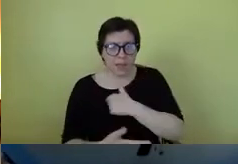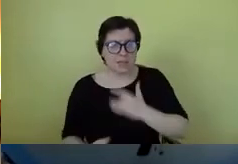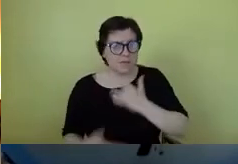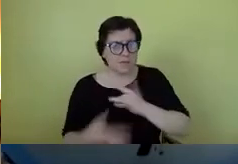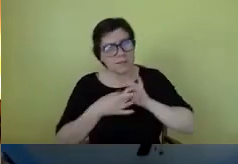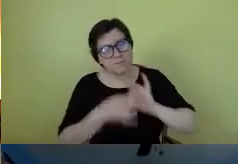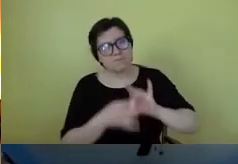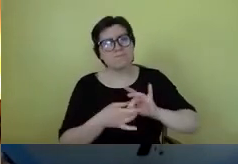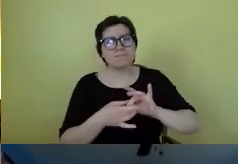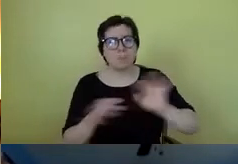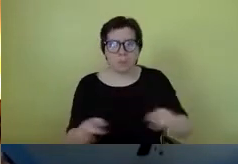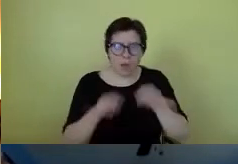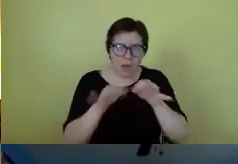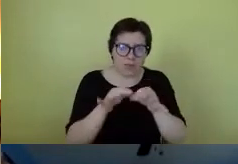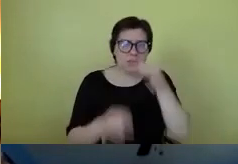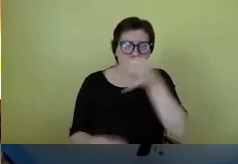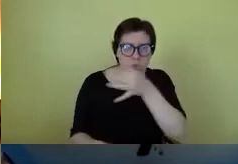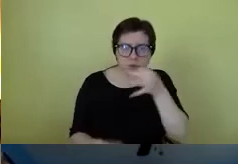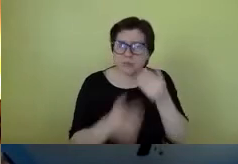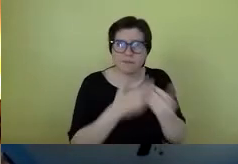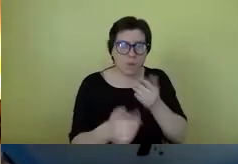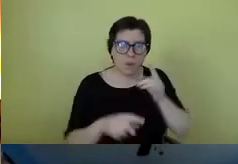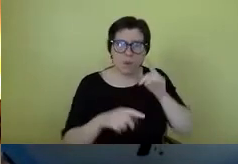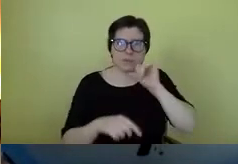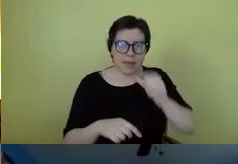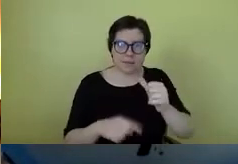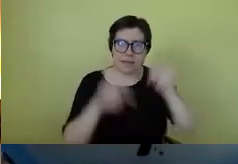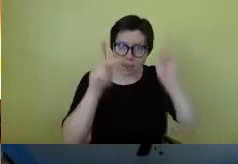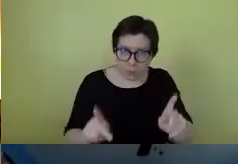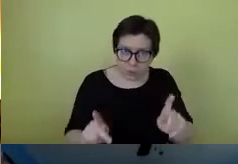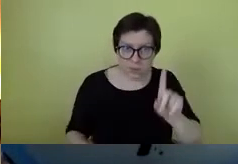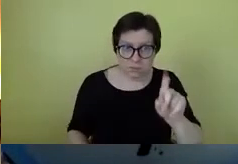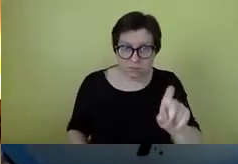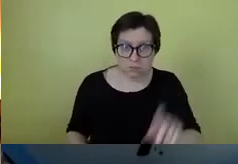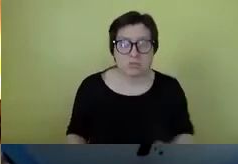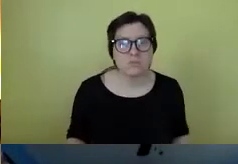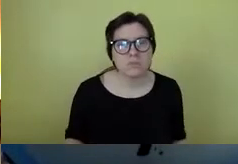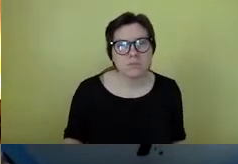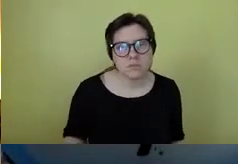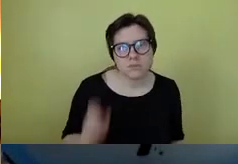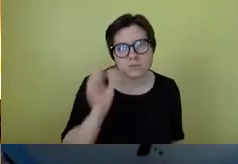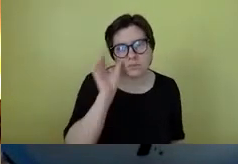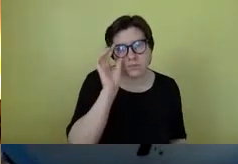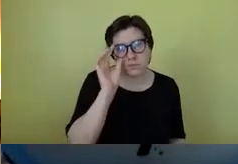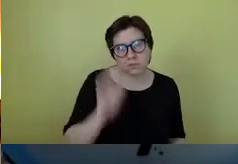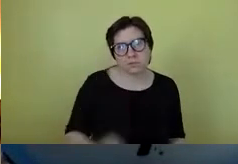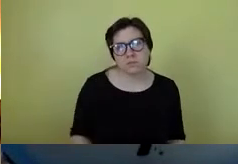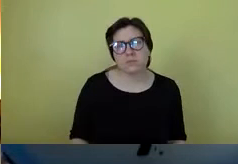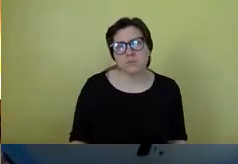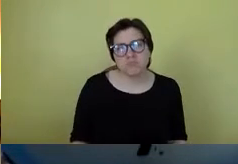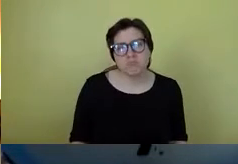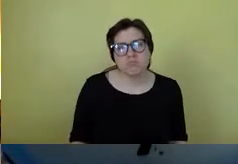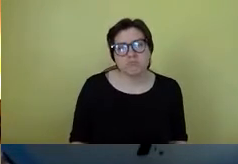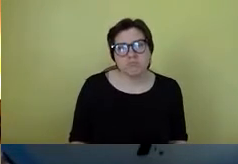and the Eucharist when we cannot celebrate in person? Well, first of all, I